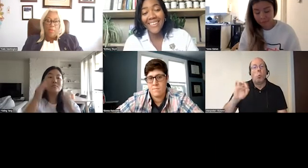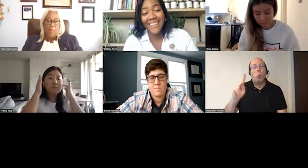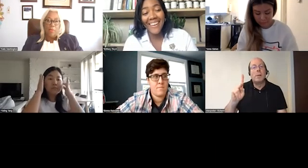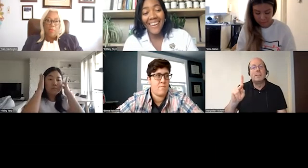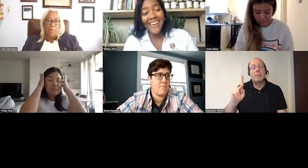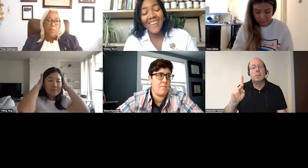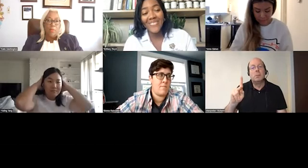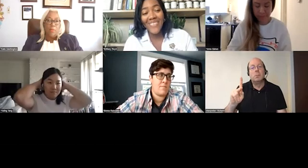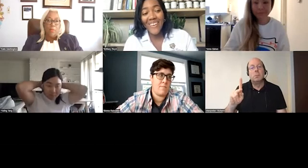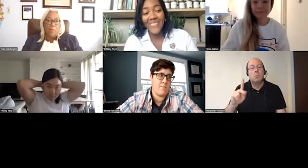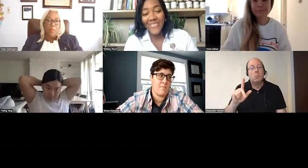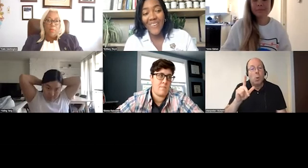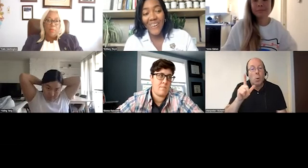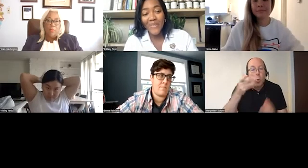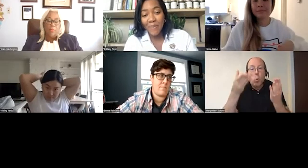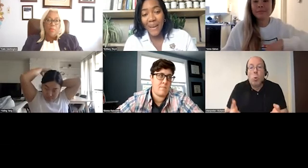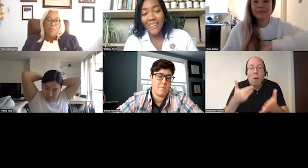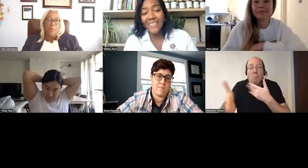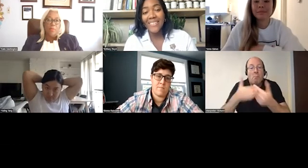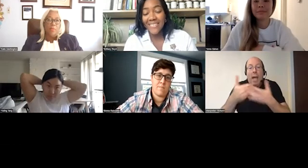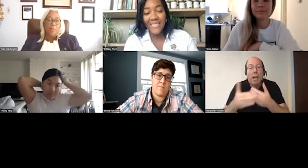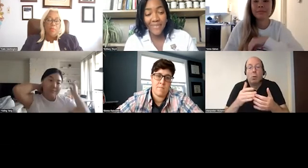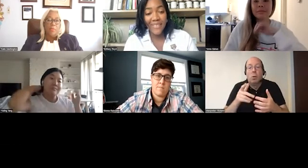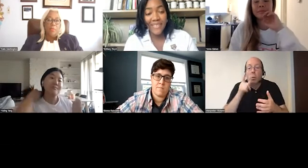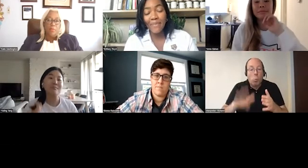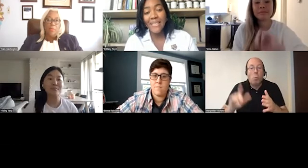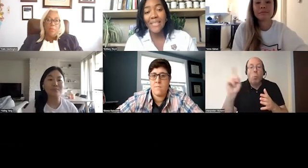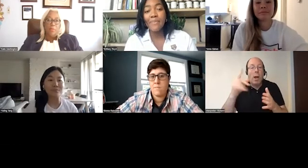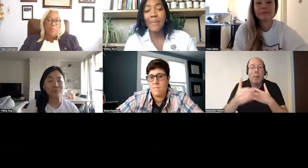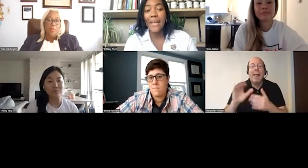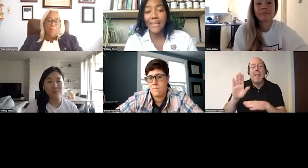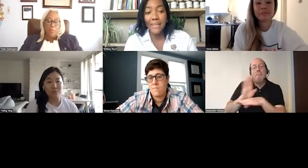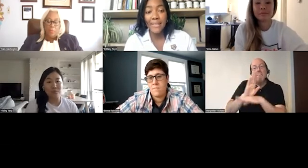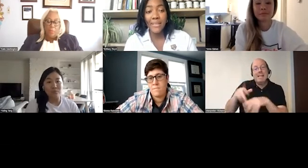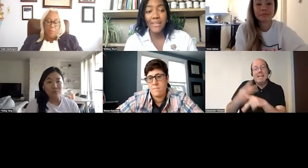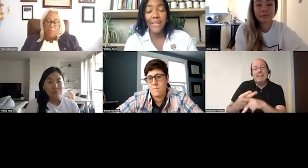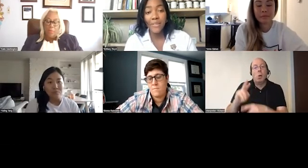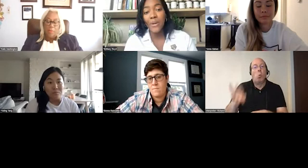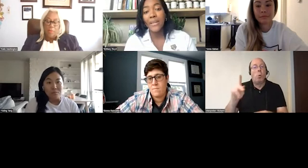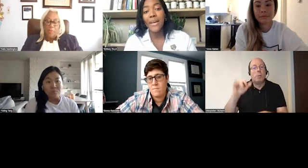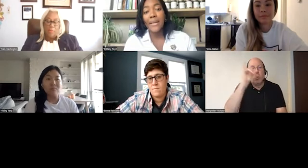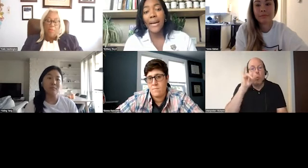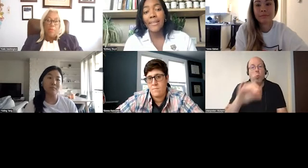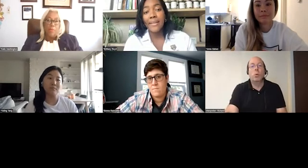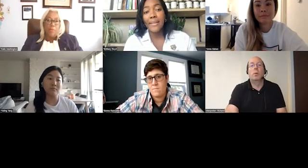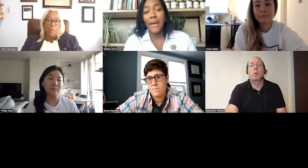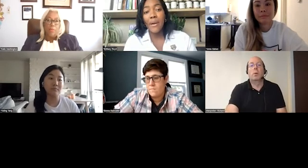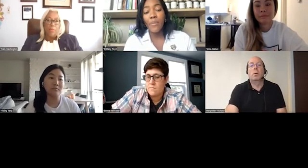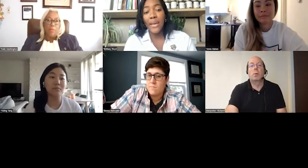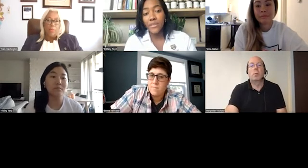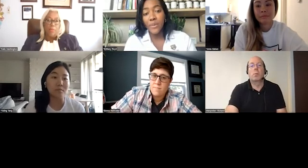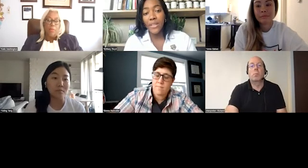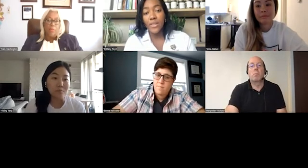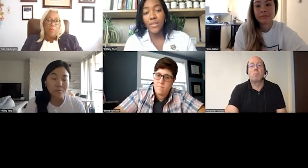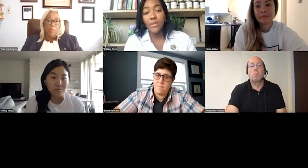like or who you are or what your background is. It's just a really risky business. But I think this next one, I think that I